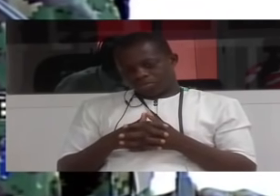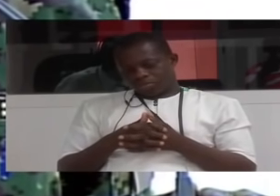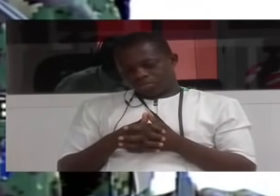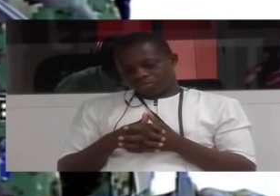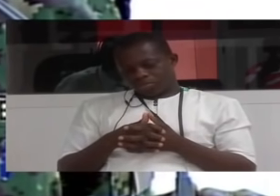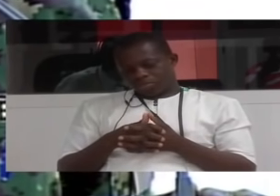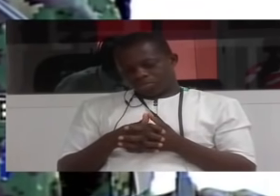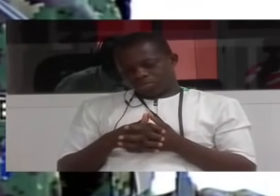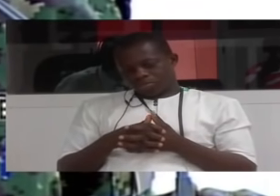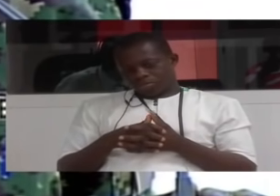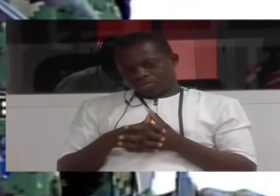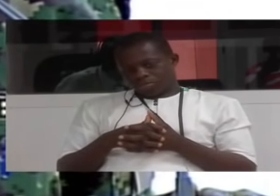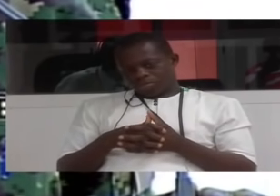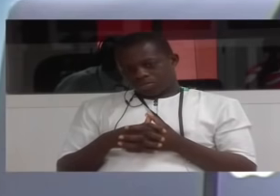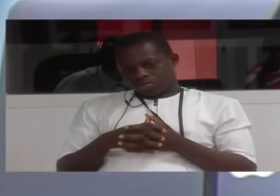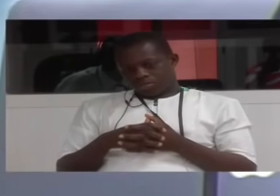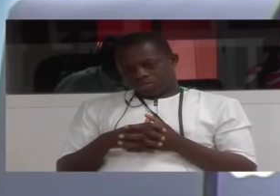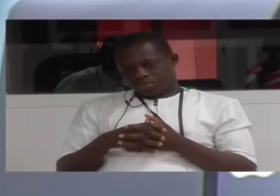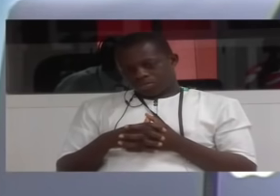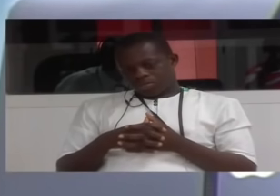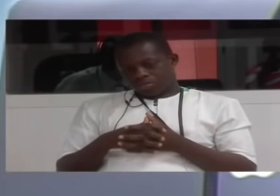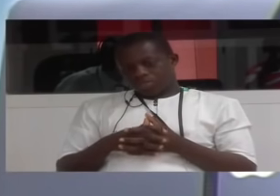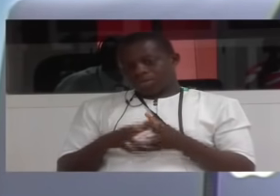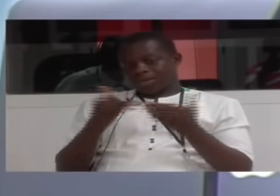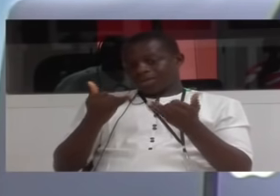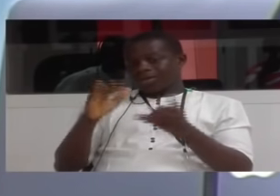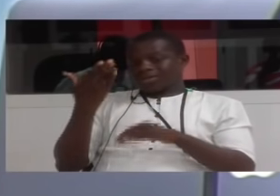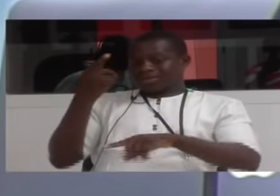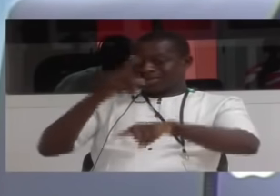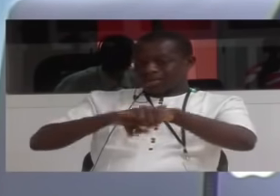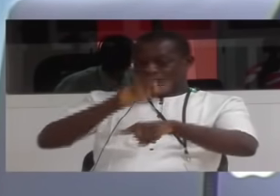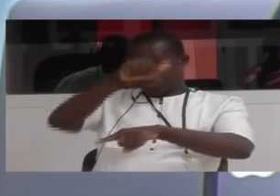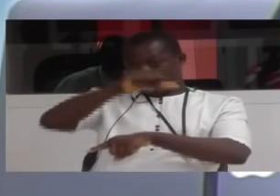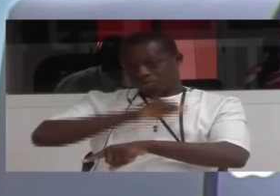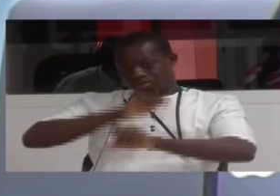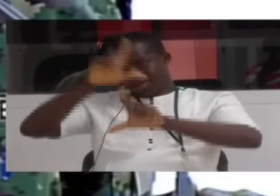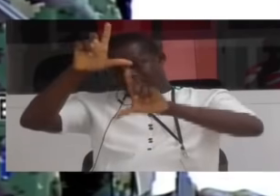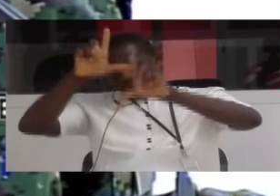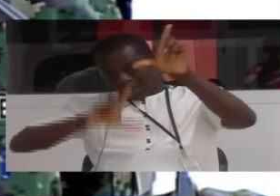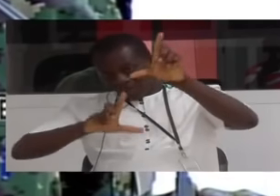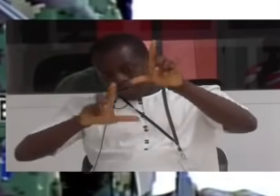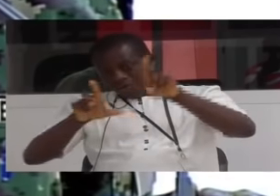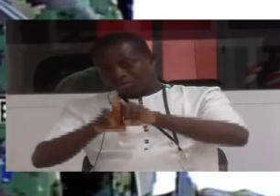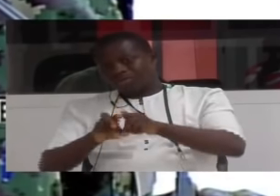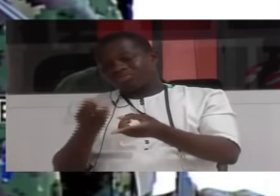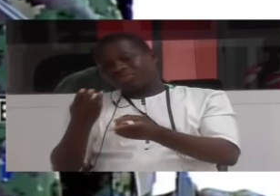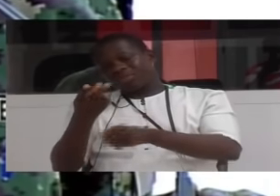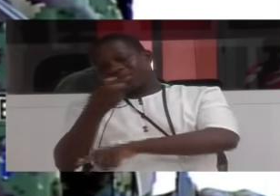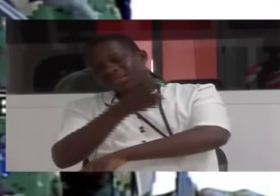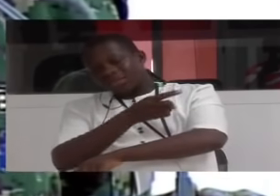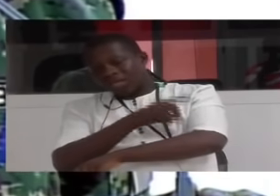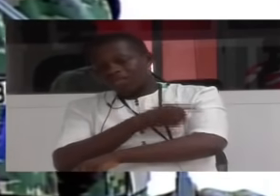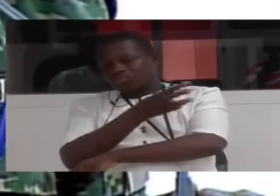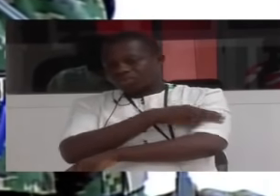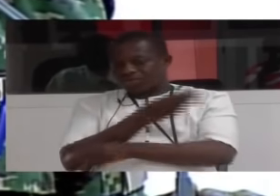tell us that it was coming from here, Jame. At this time, your rank was sergeant or staff sergeant? Waxtu